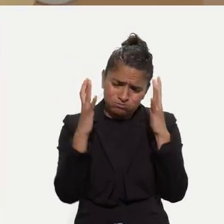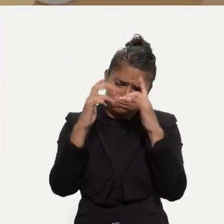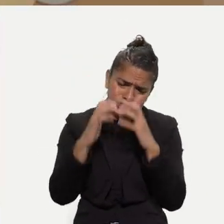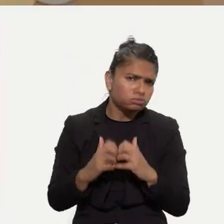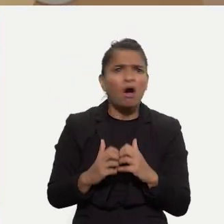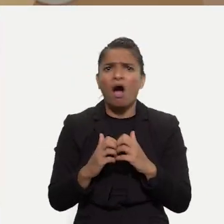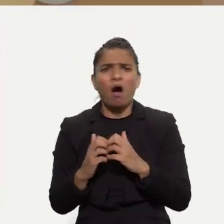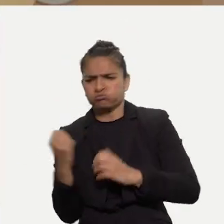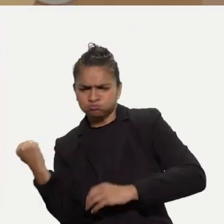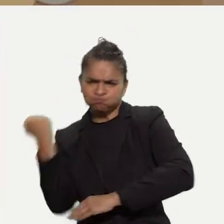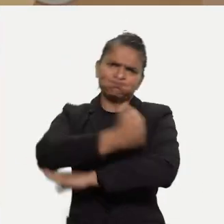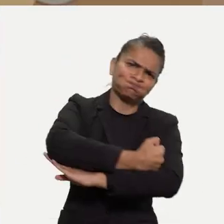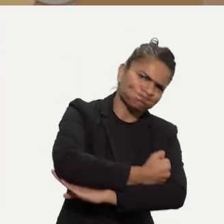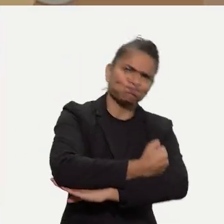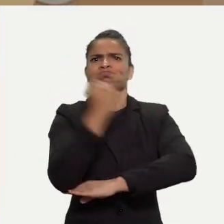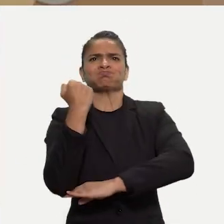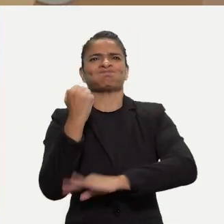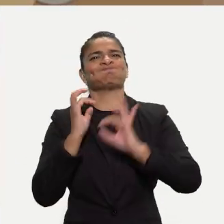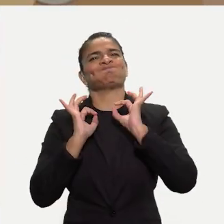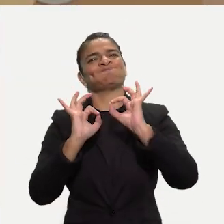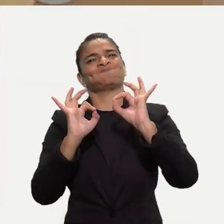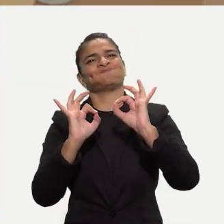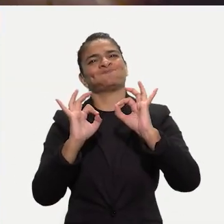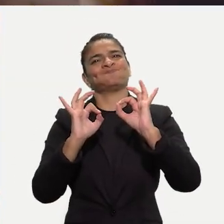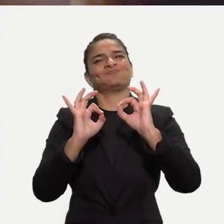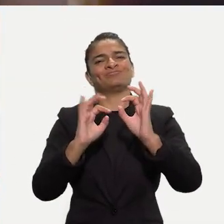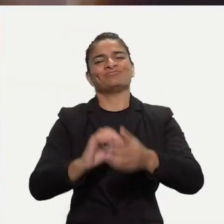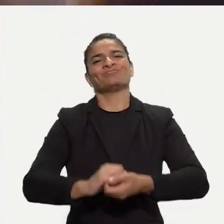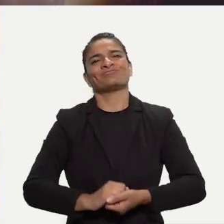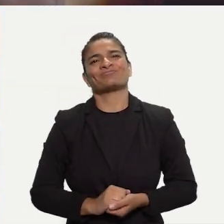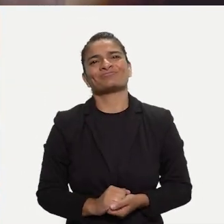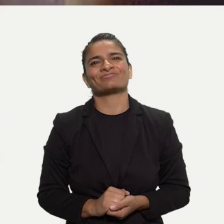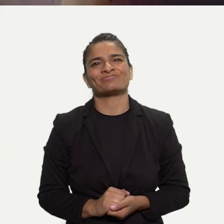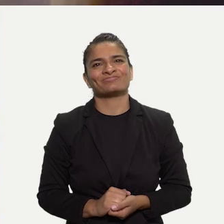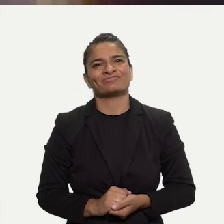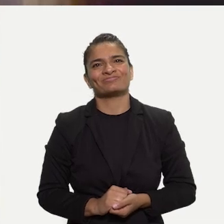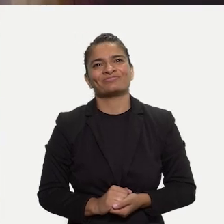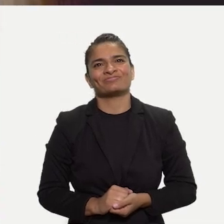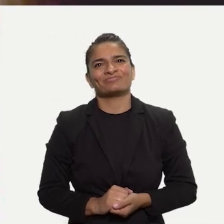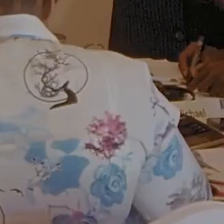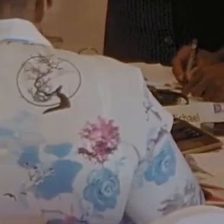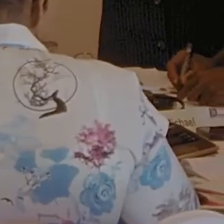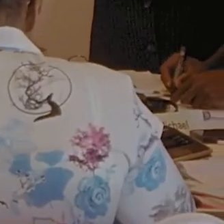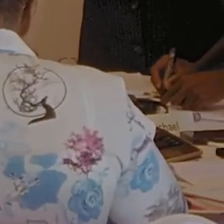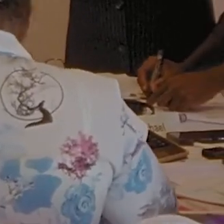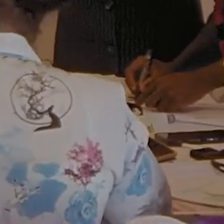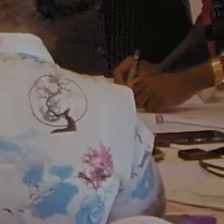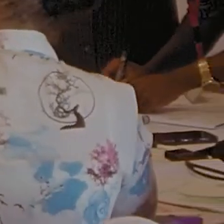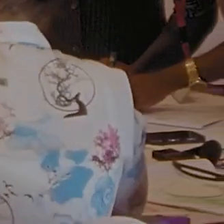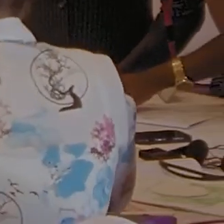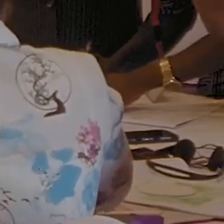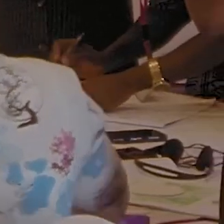are protected and are able to bounce back better from disaster events.